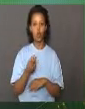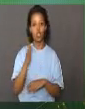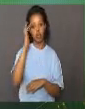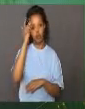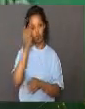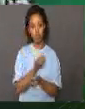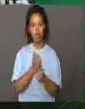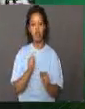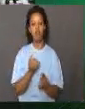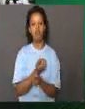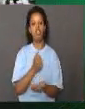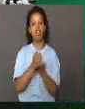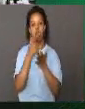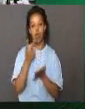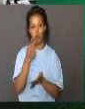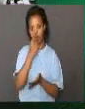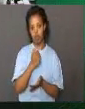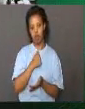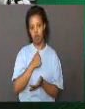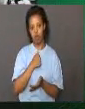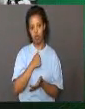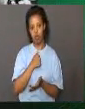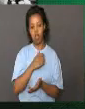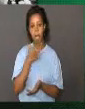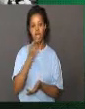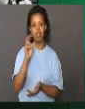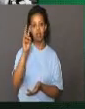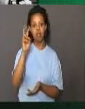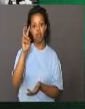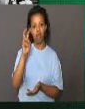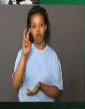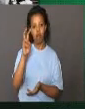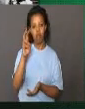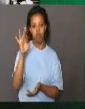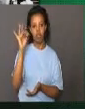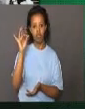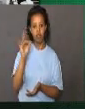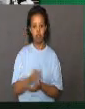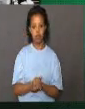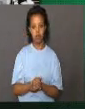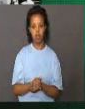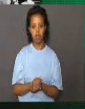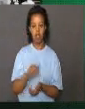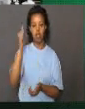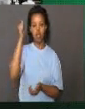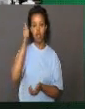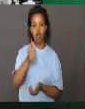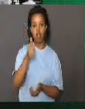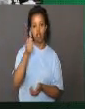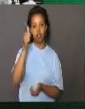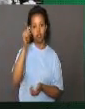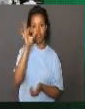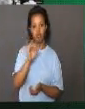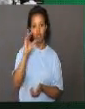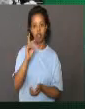diseases. In 1928, Alexander Fleming made one